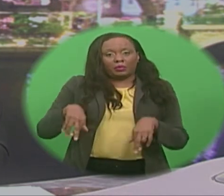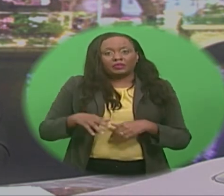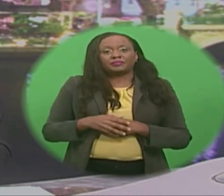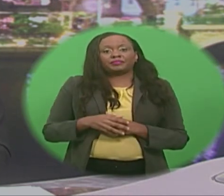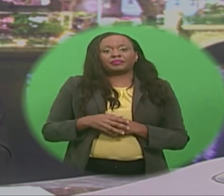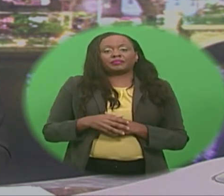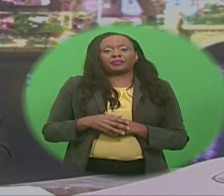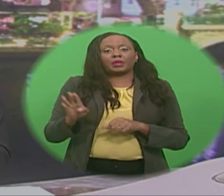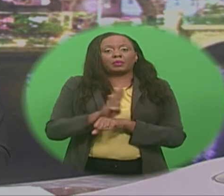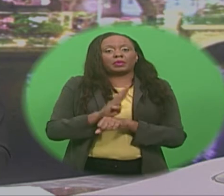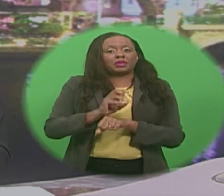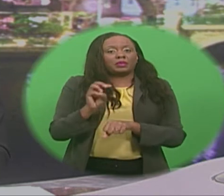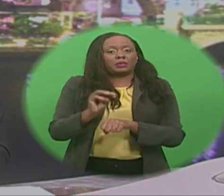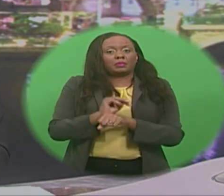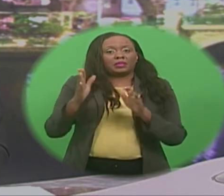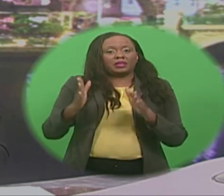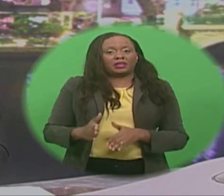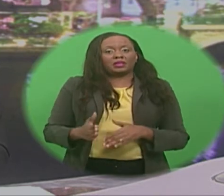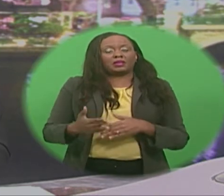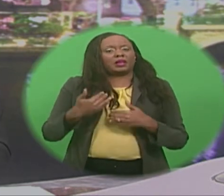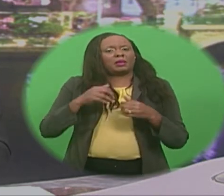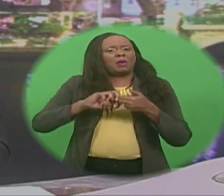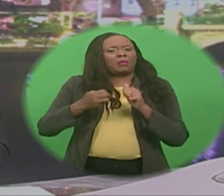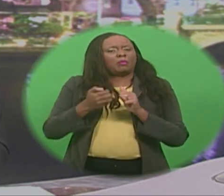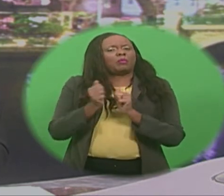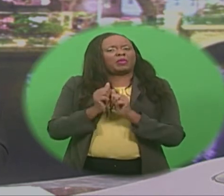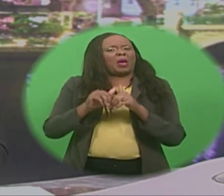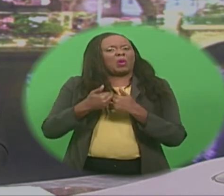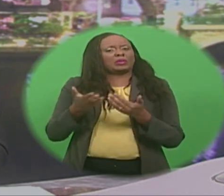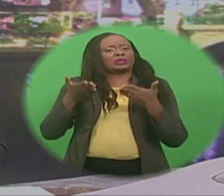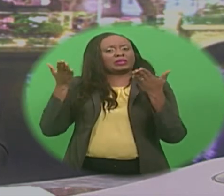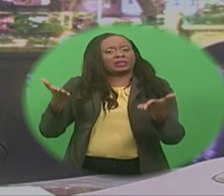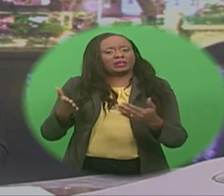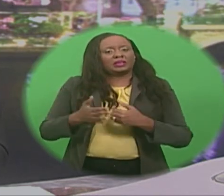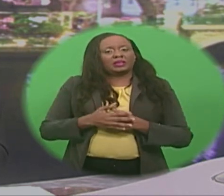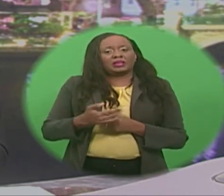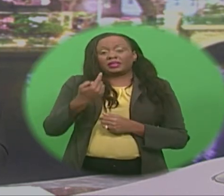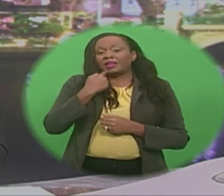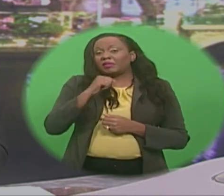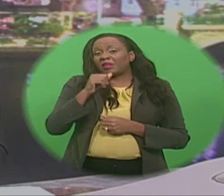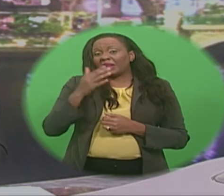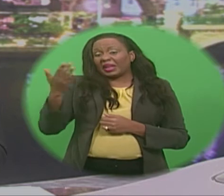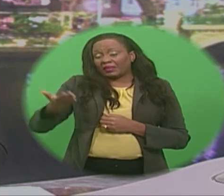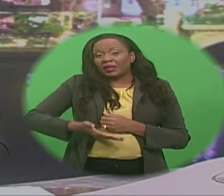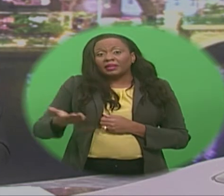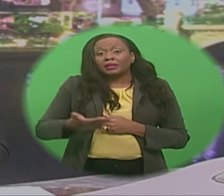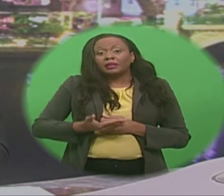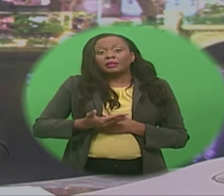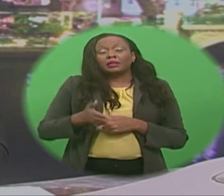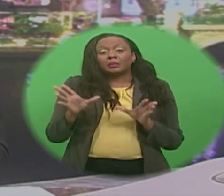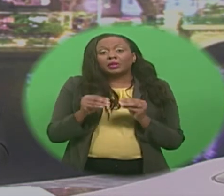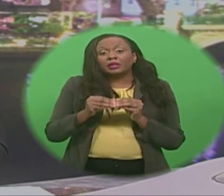committee member, raised an issue with the way the bill was laid. He says he had not been invited to the previous meeting of the committee and